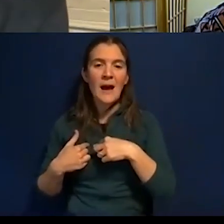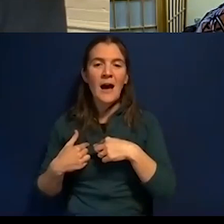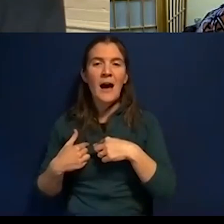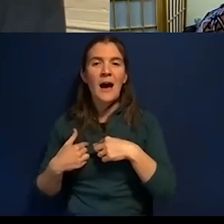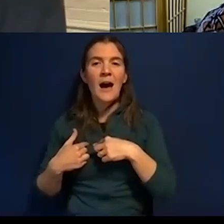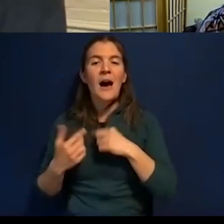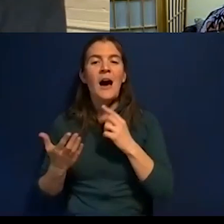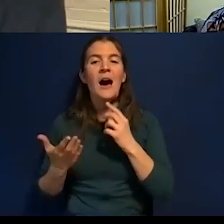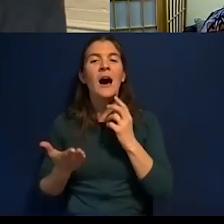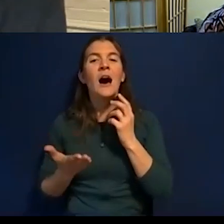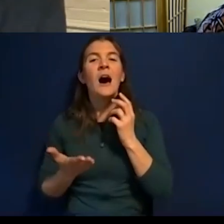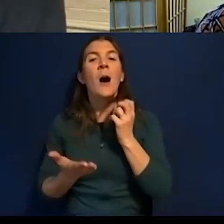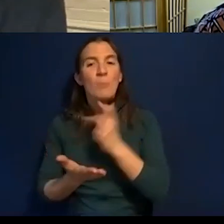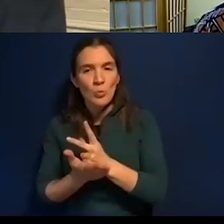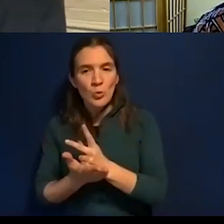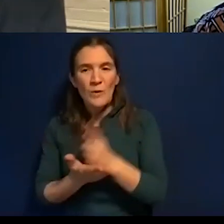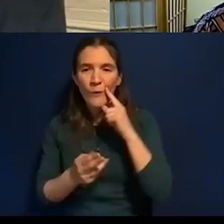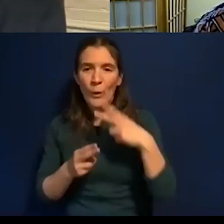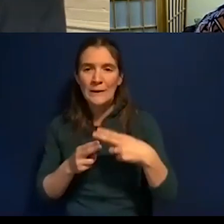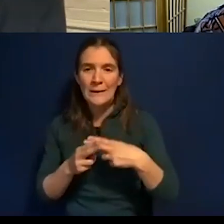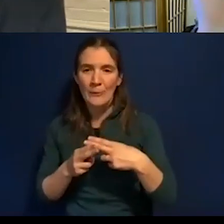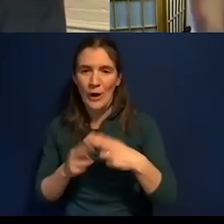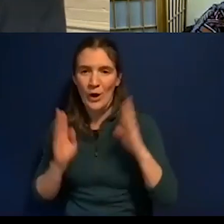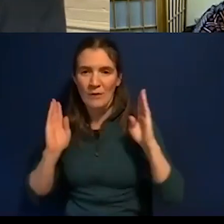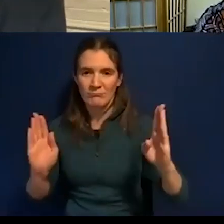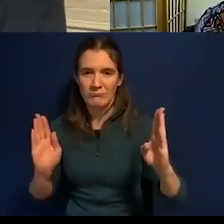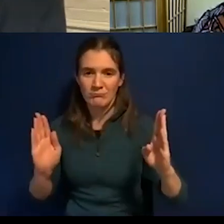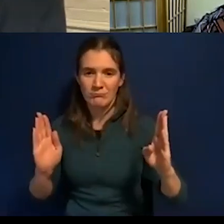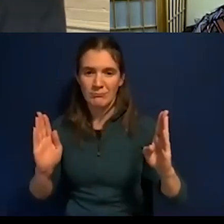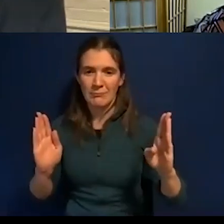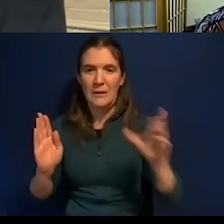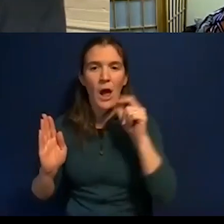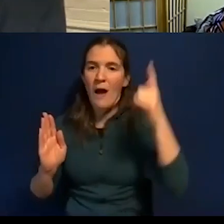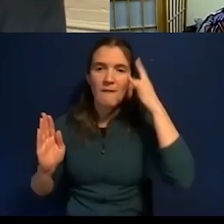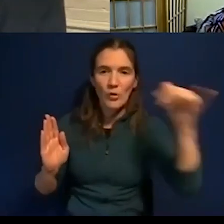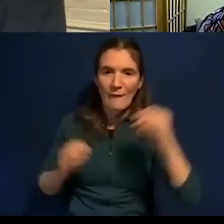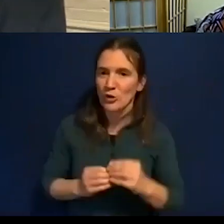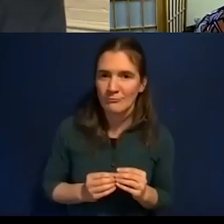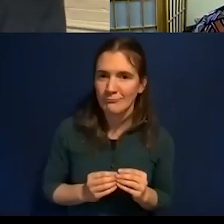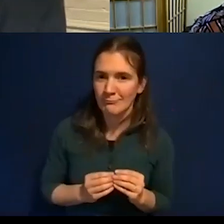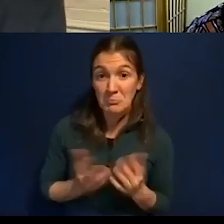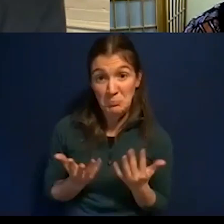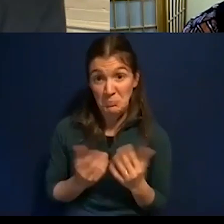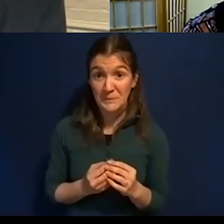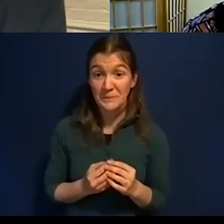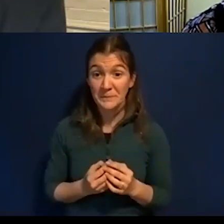have a temporary option rather than a yes for the rest of forever if this can exist here.